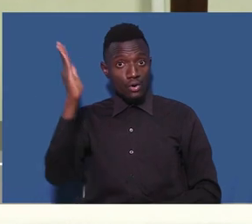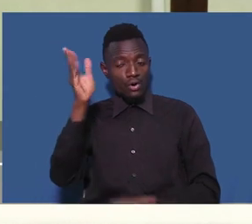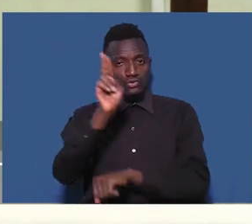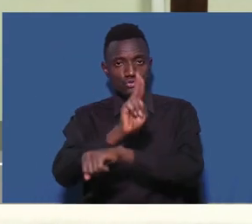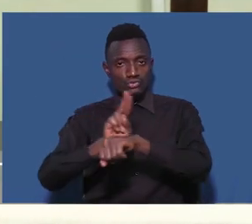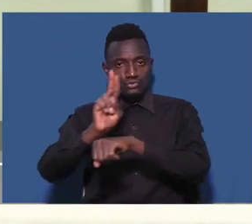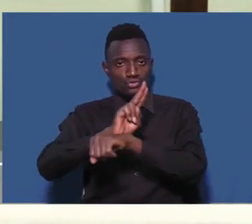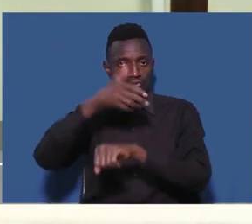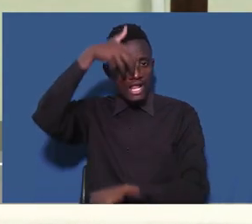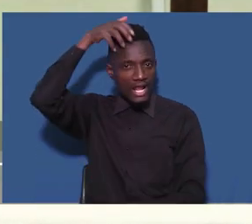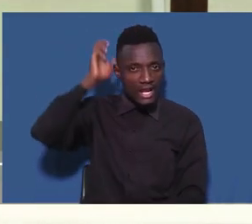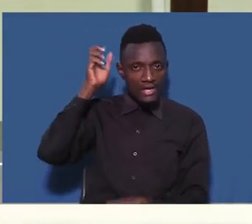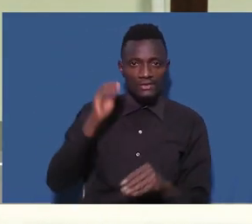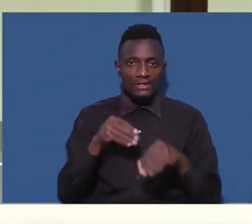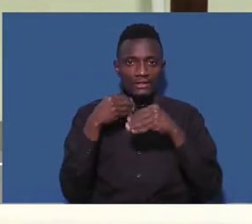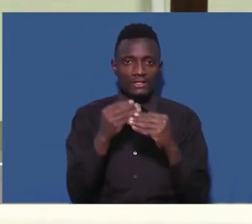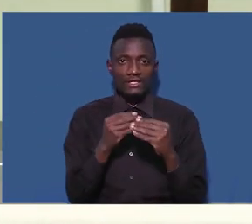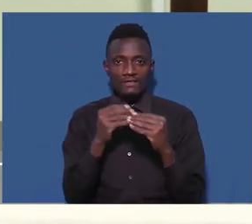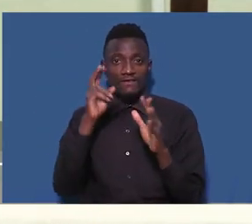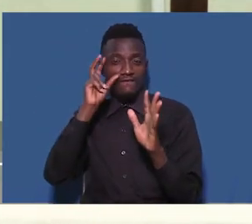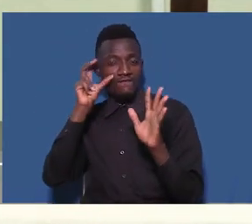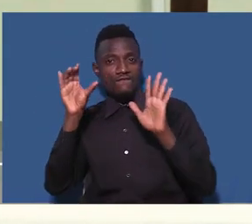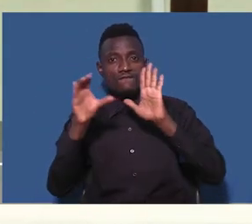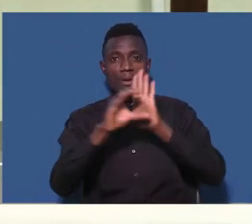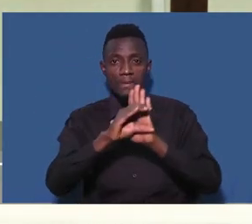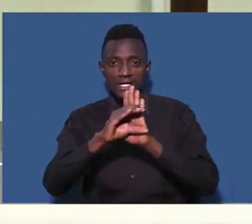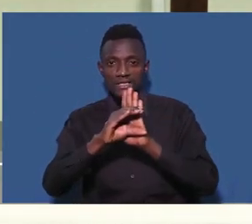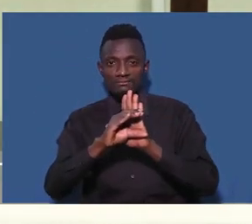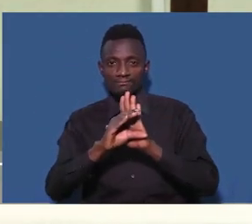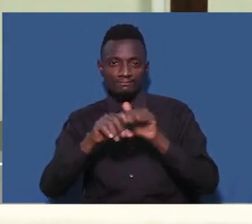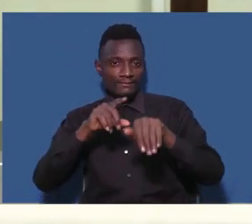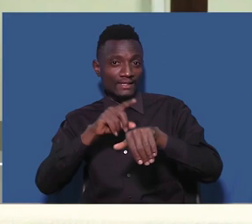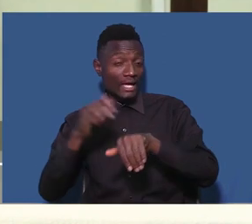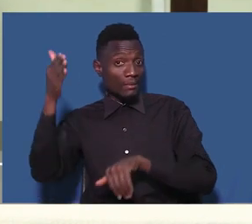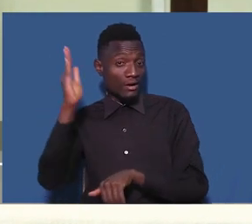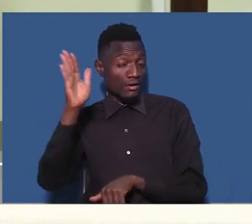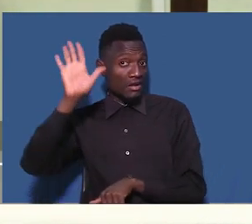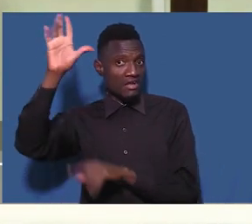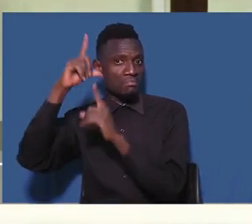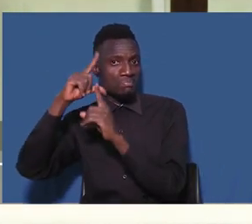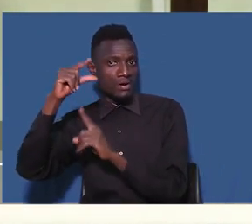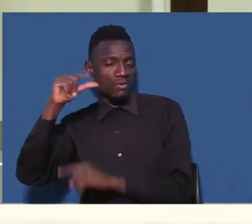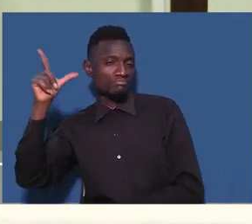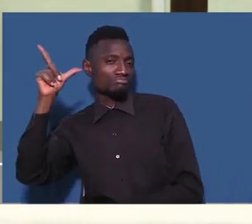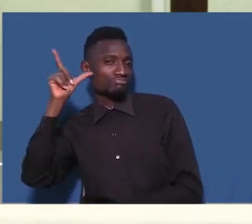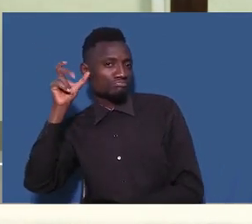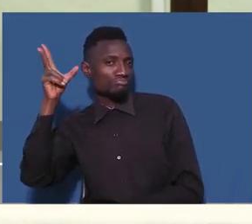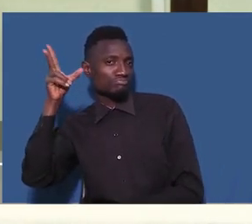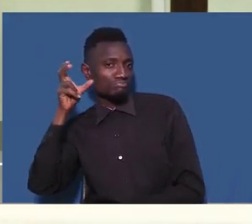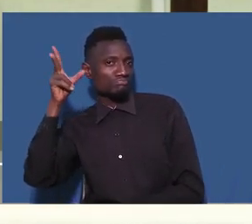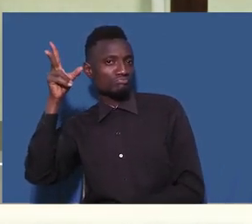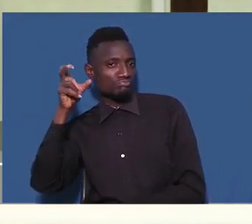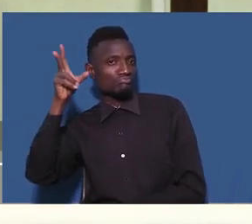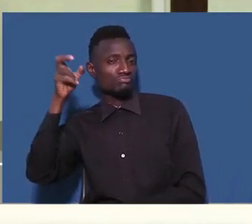give us a picture that when we are listening to God, we need to actually be sure